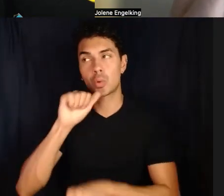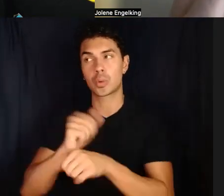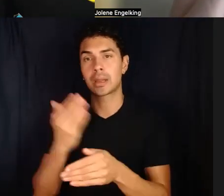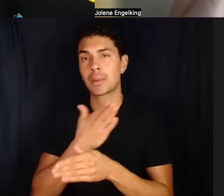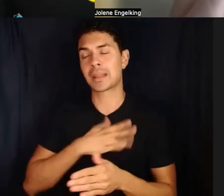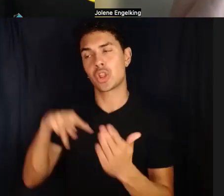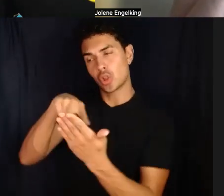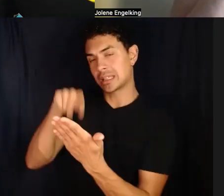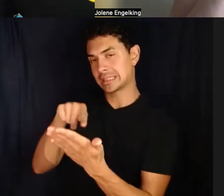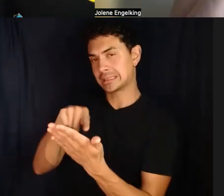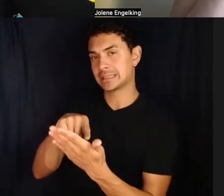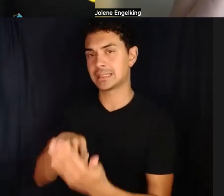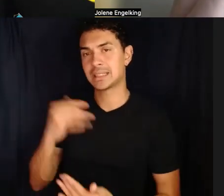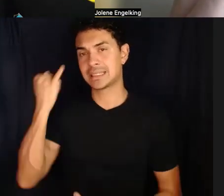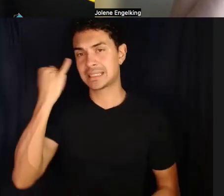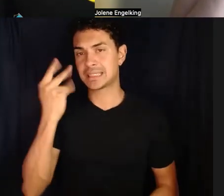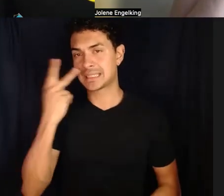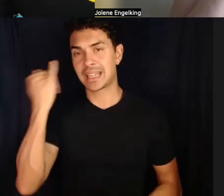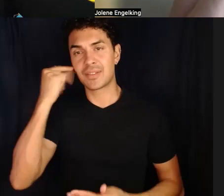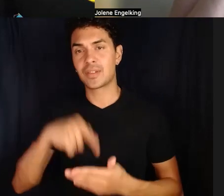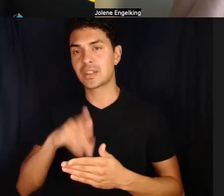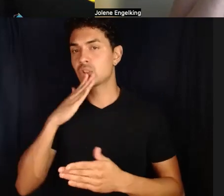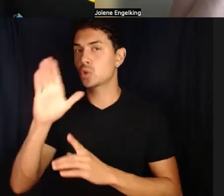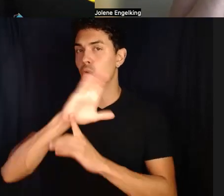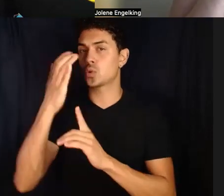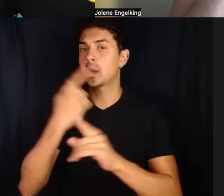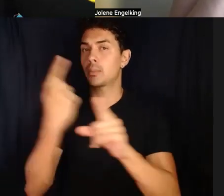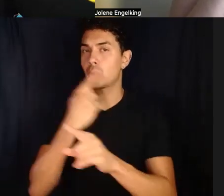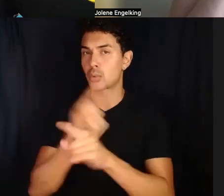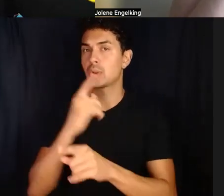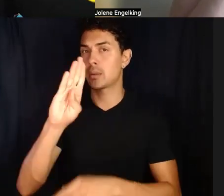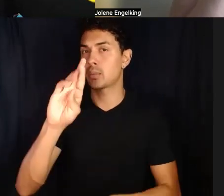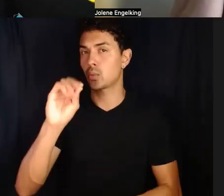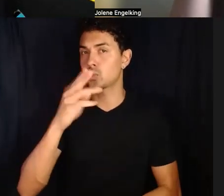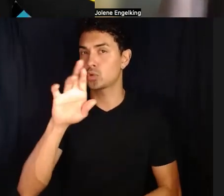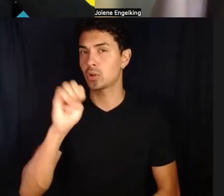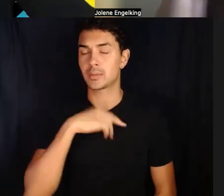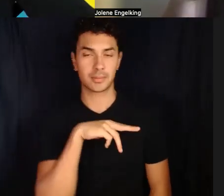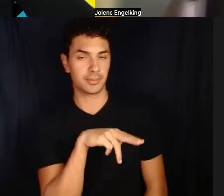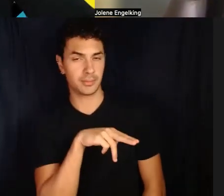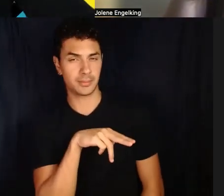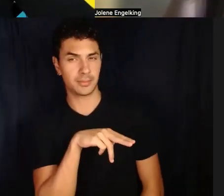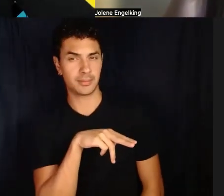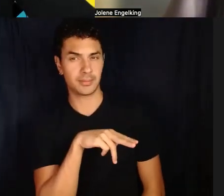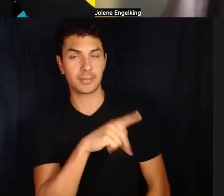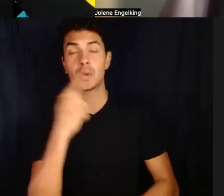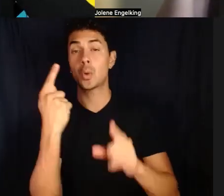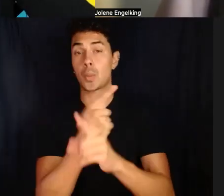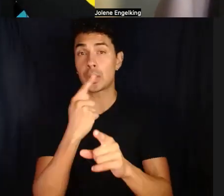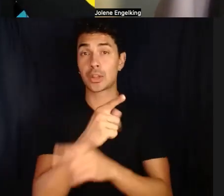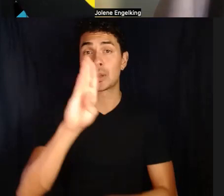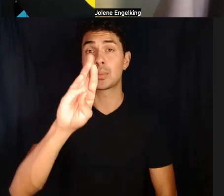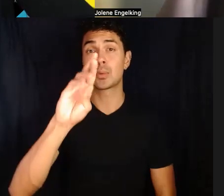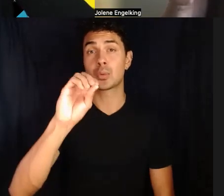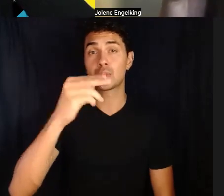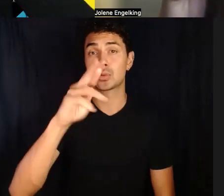this and see if this is, you know, a good culturally appropriate brochure? And all it was their regular brochure, but with